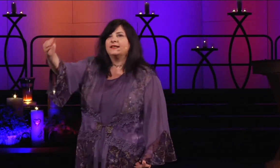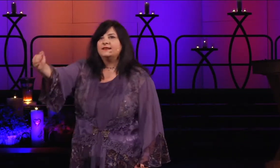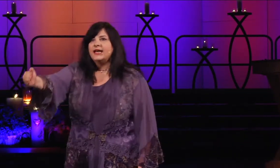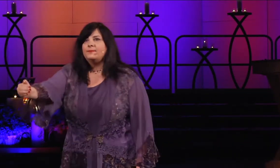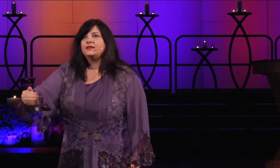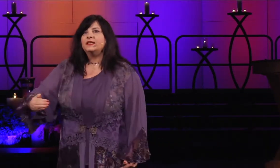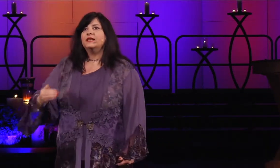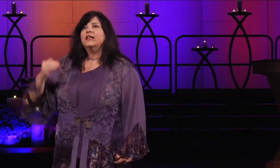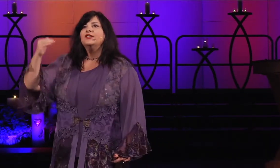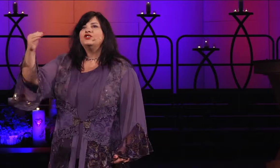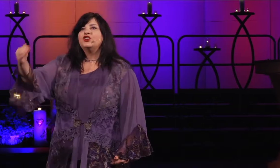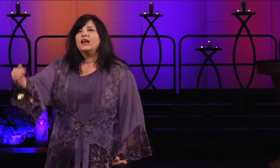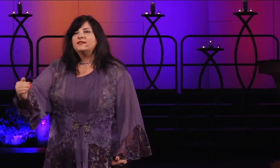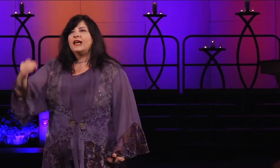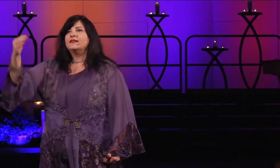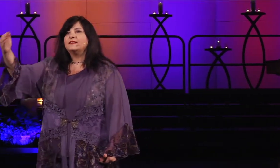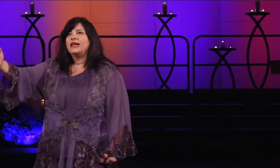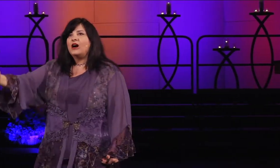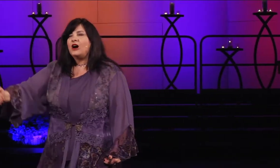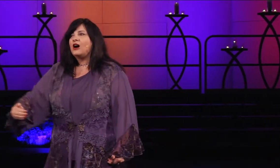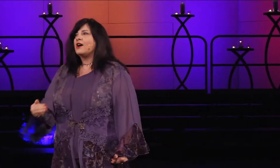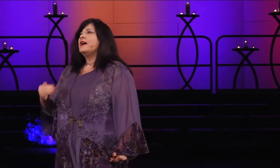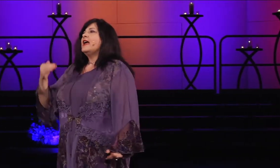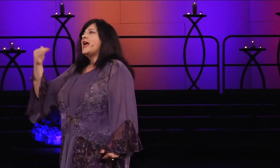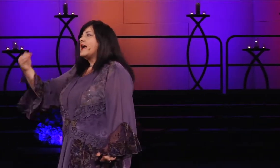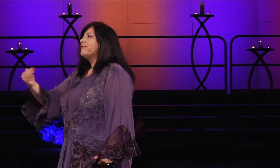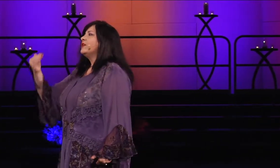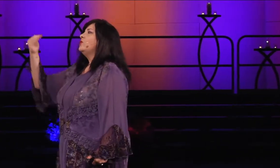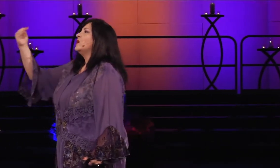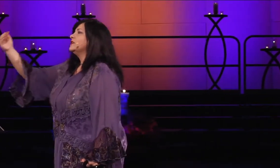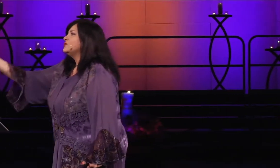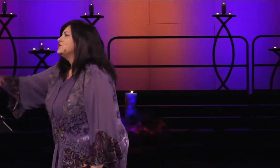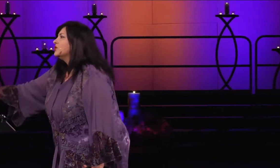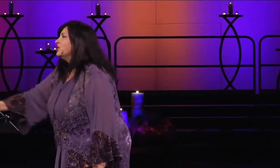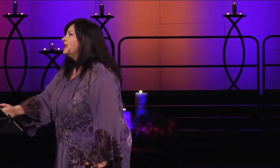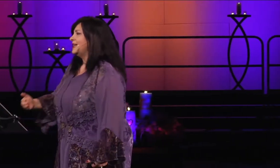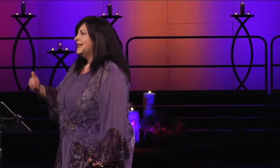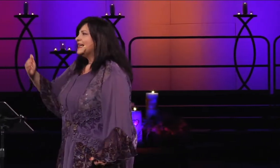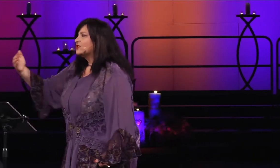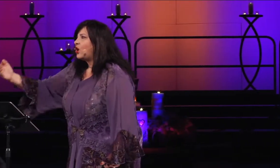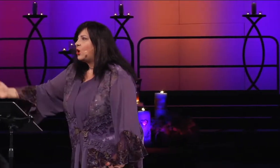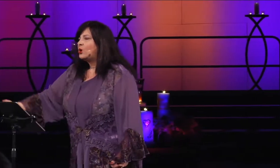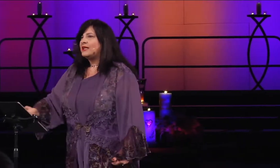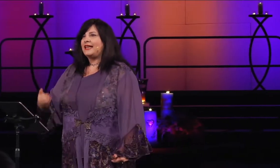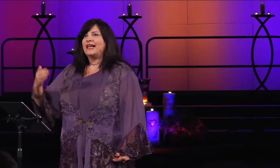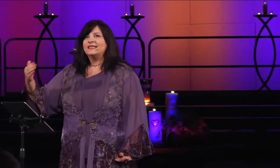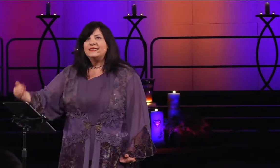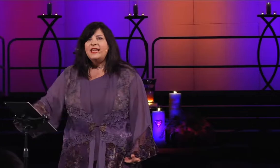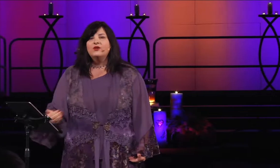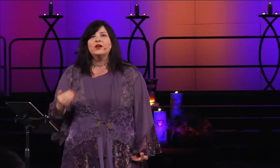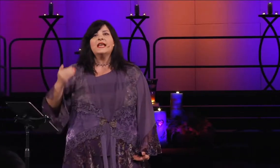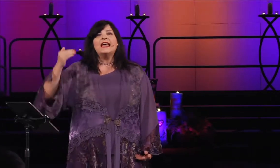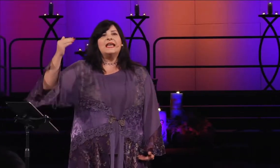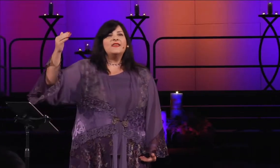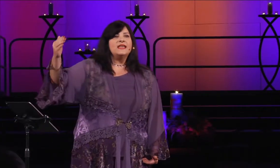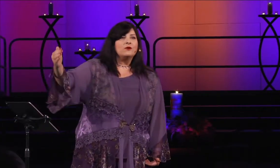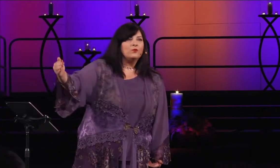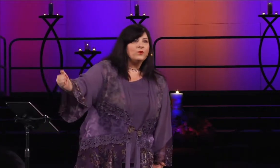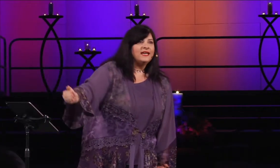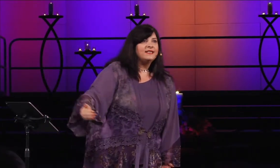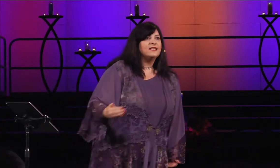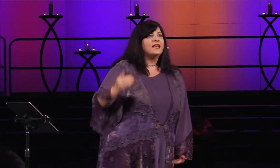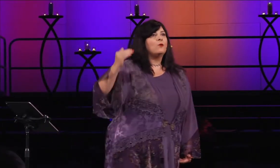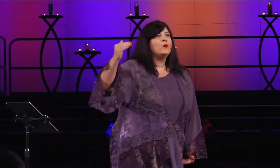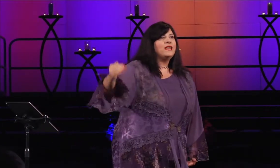is accepted just as they are. Everyone's journey is holy and sacred. And that